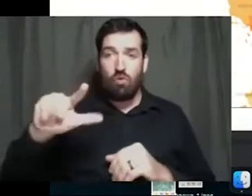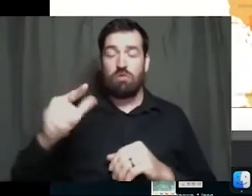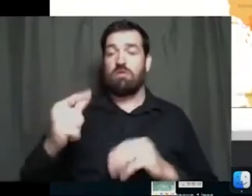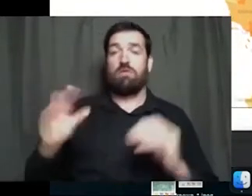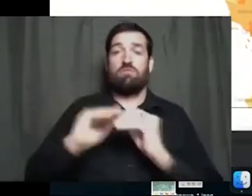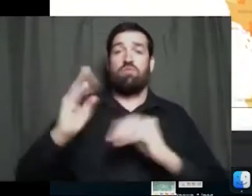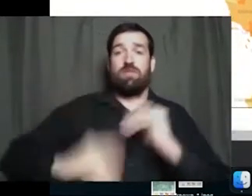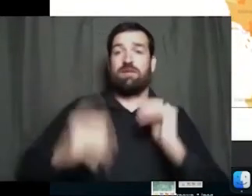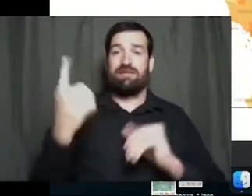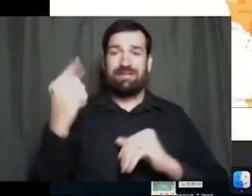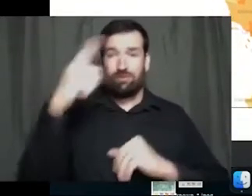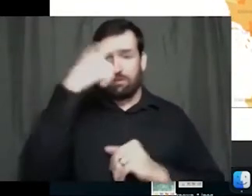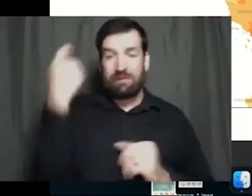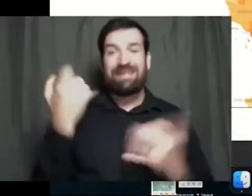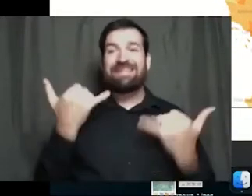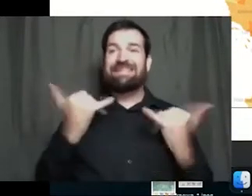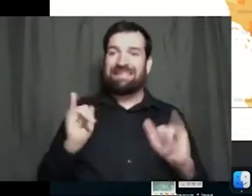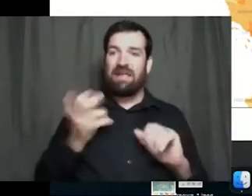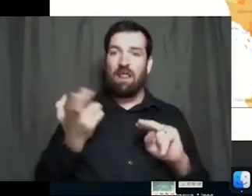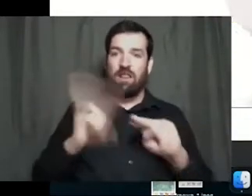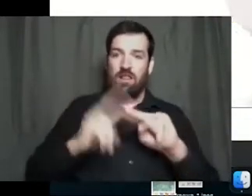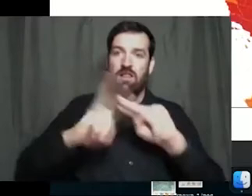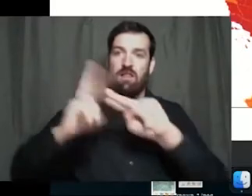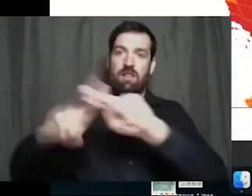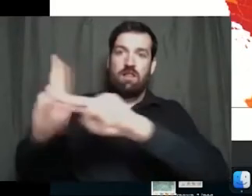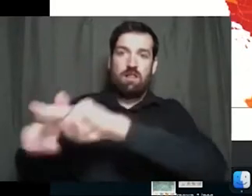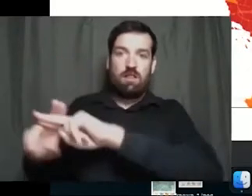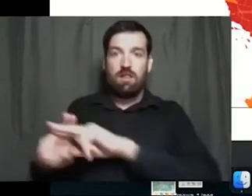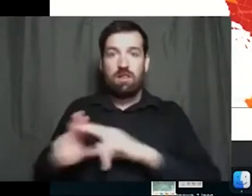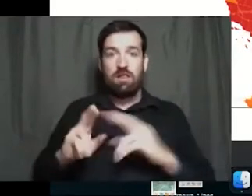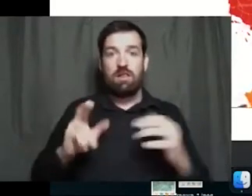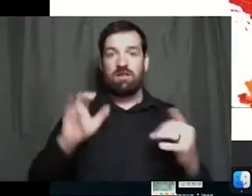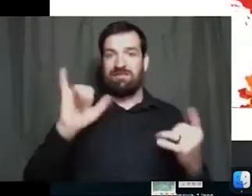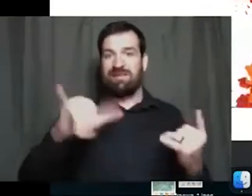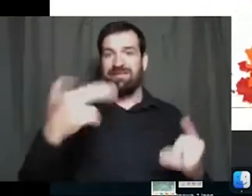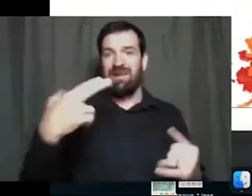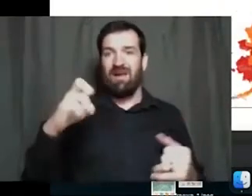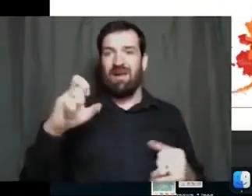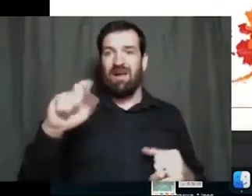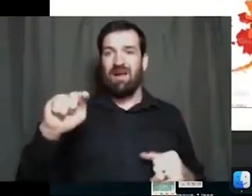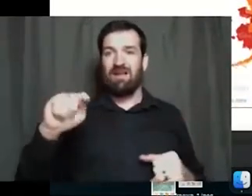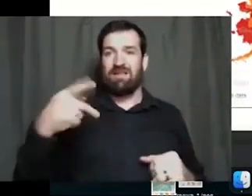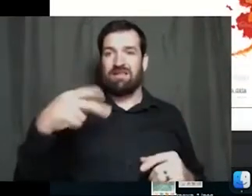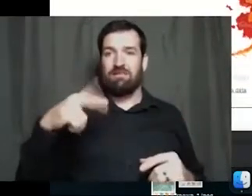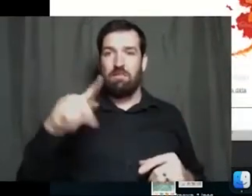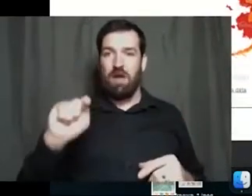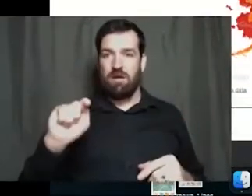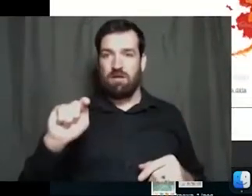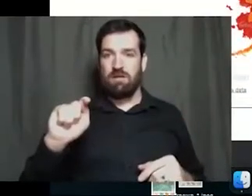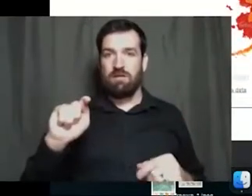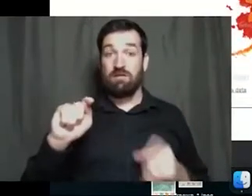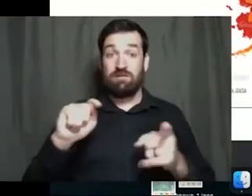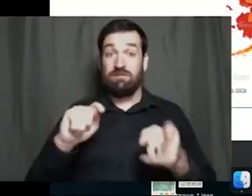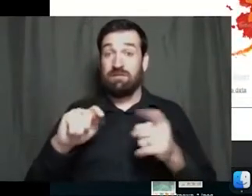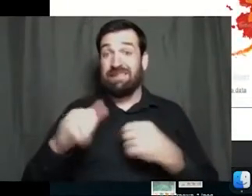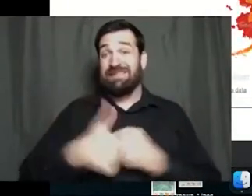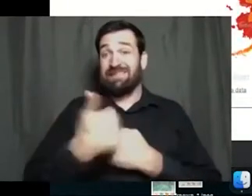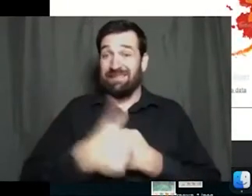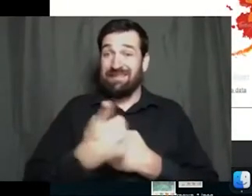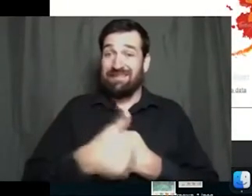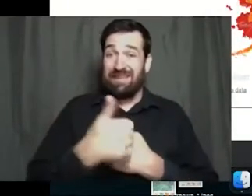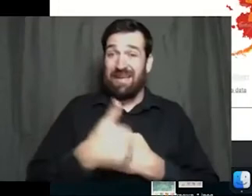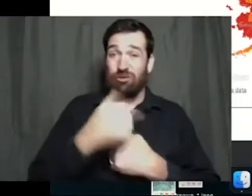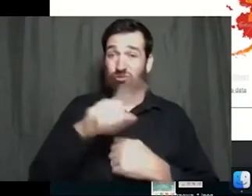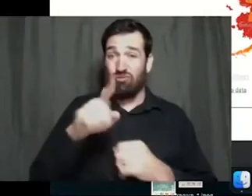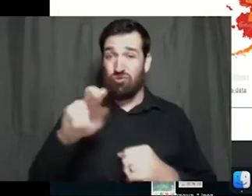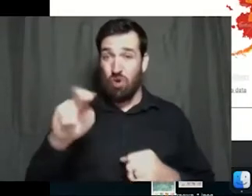exponential rise. And yeah, this is our hotspot curve, and you can see the Kansas City, and this is the danger zone curve, and this is a combination of low vaccination